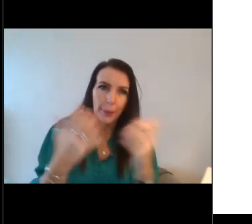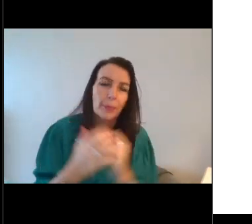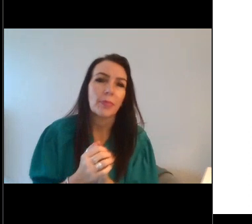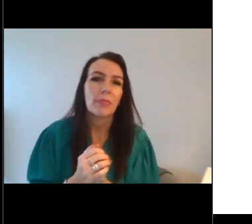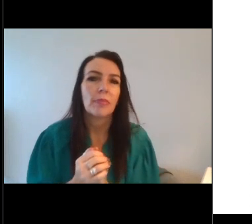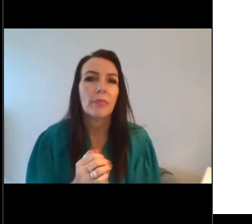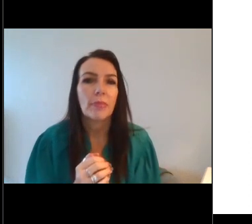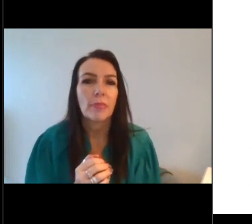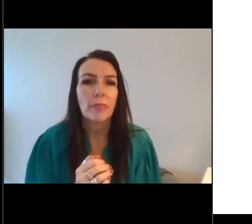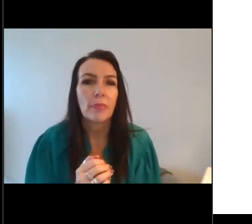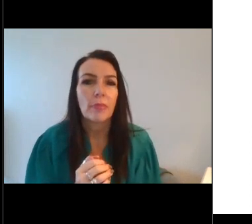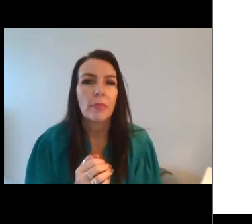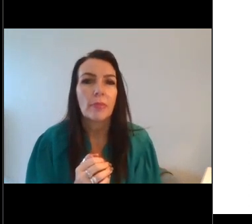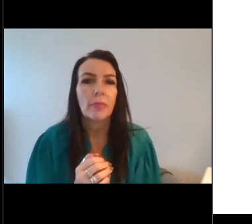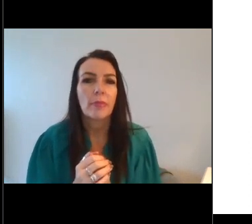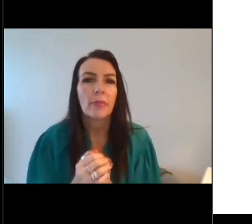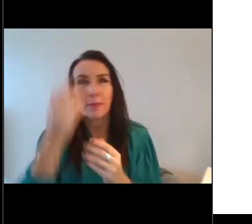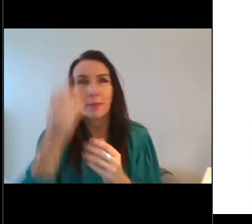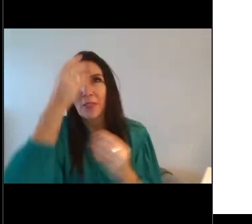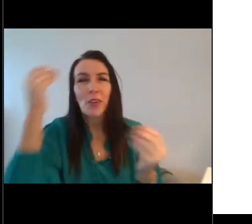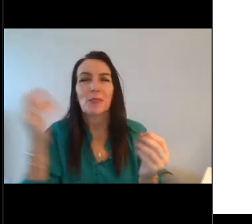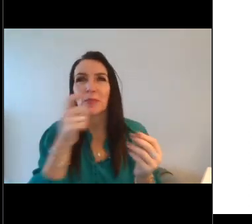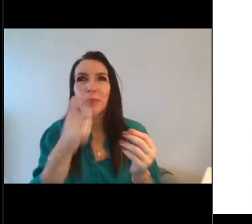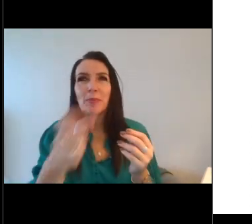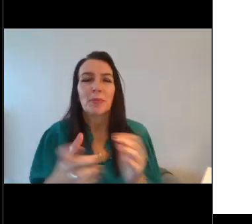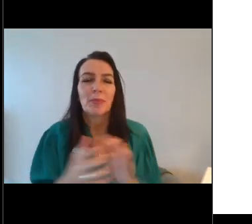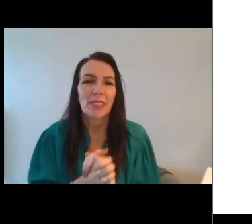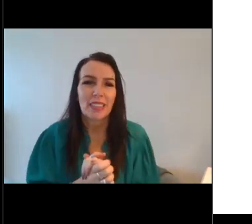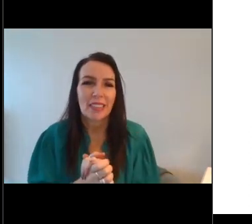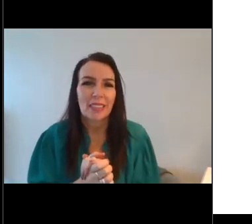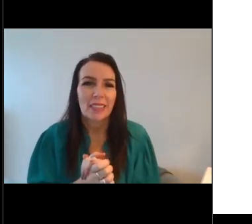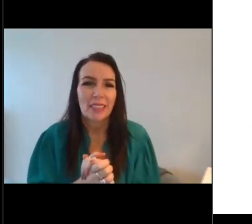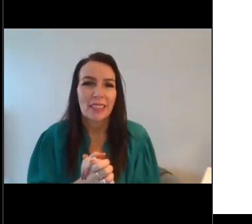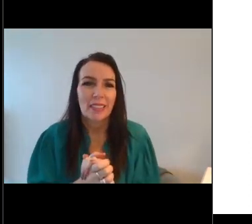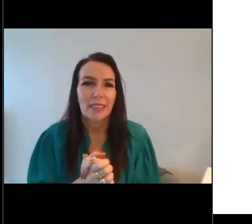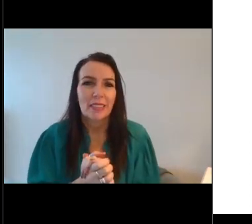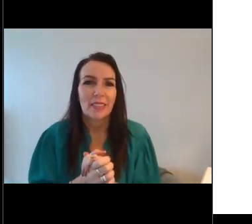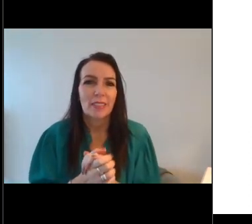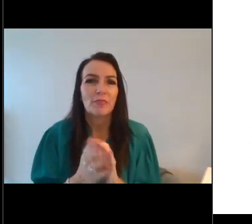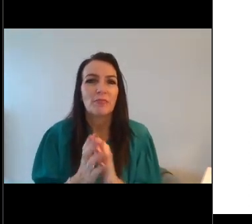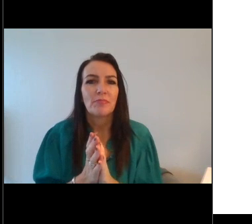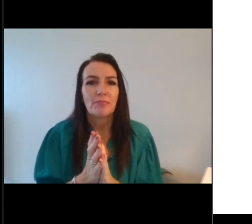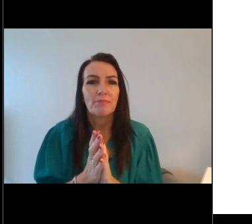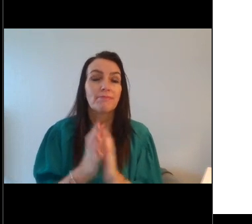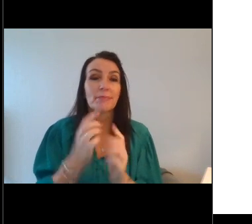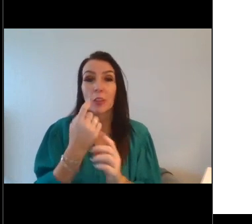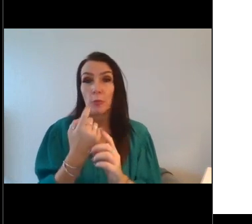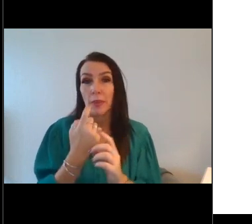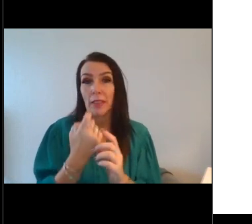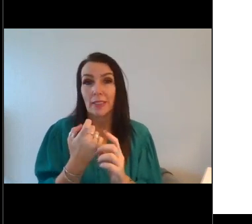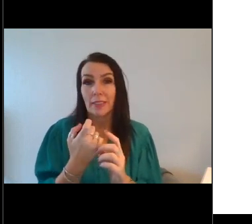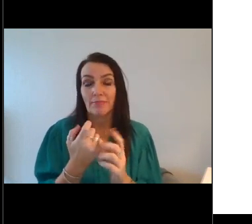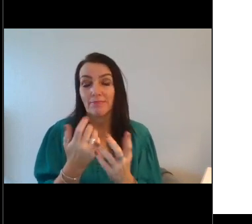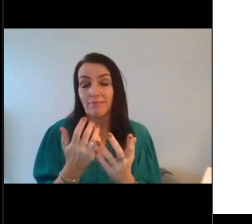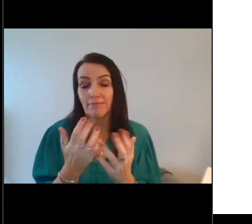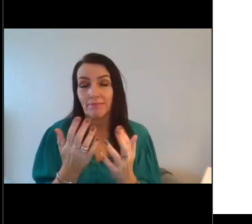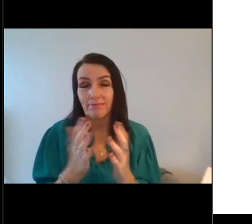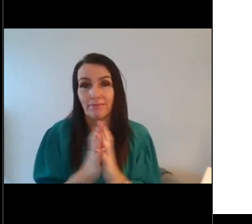sorry, it's just clean going out of my head what I was going to say about that. Mixed tenures. It's rare that we